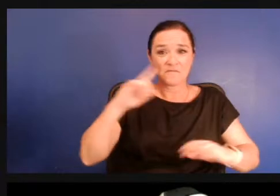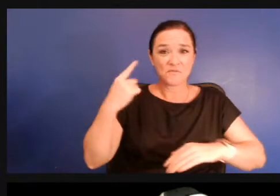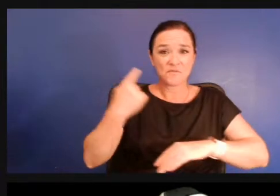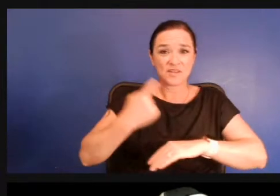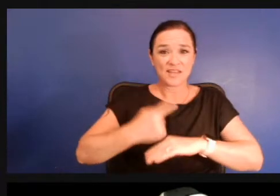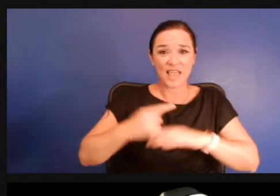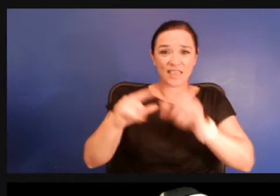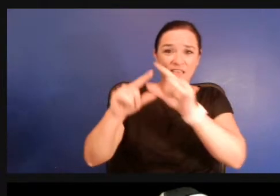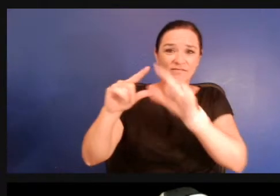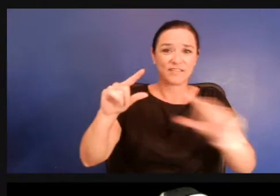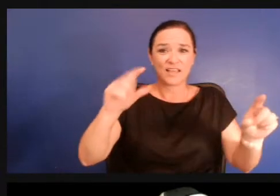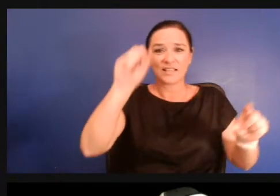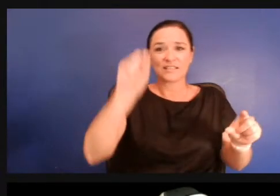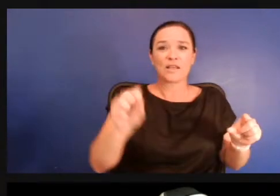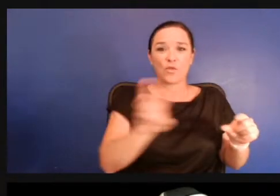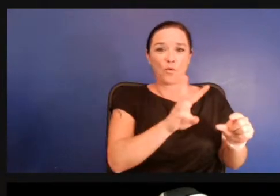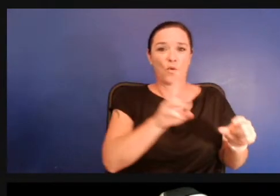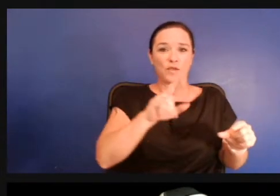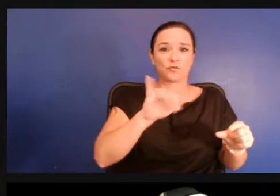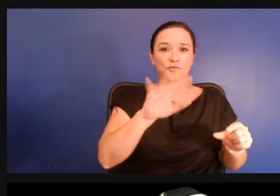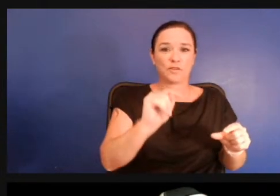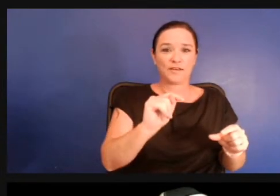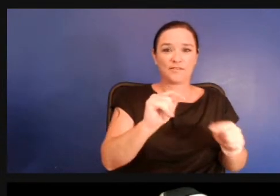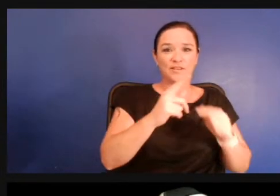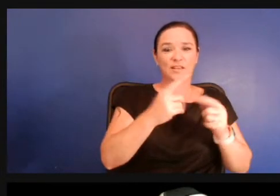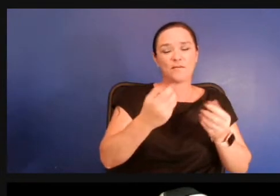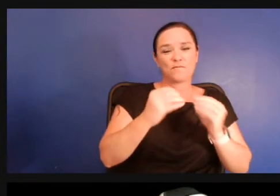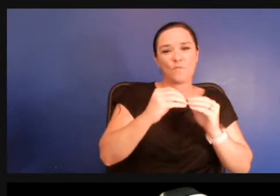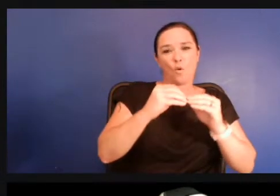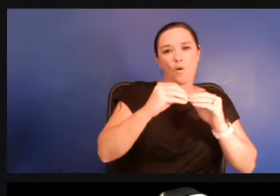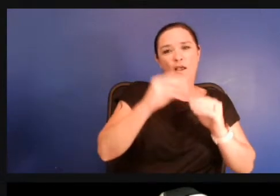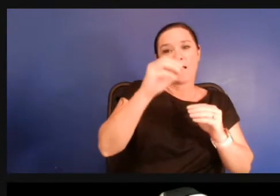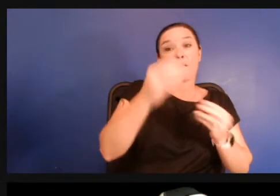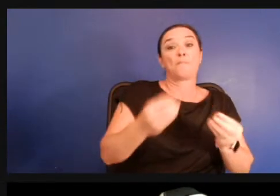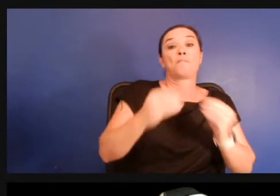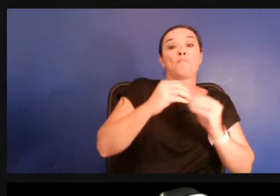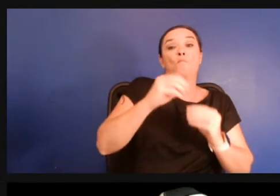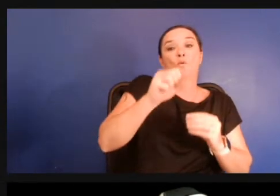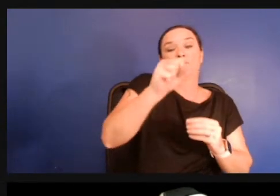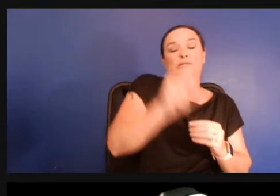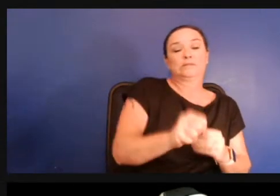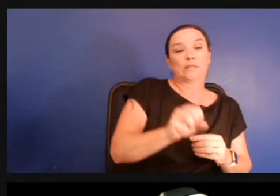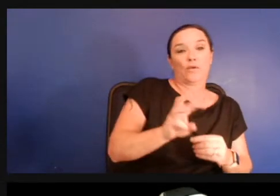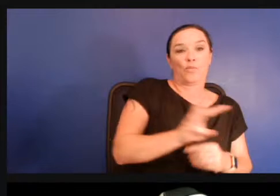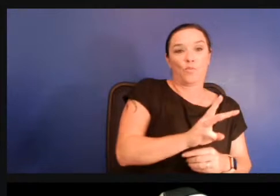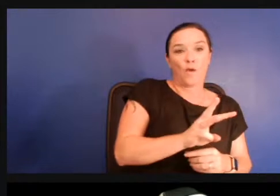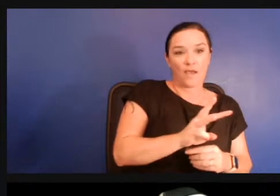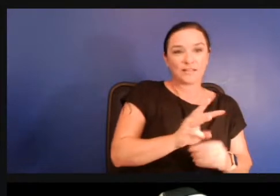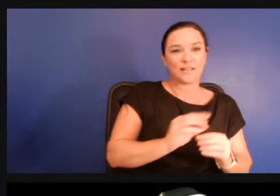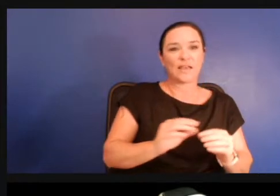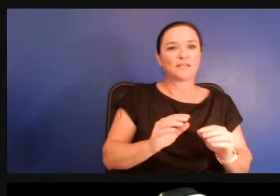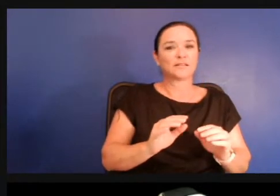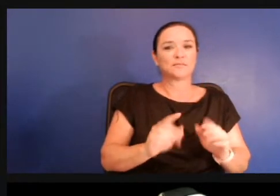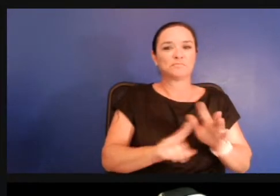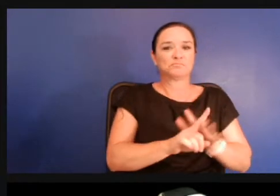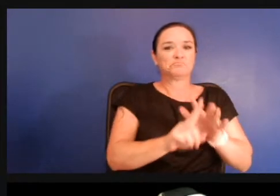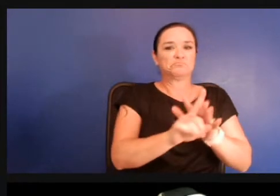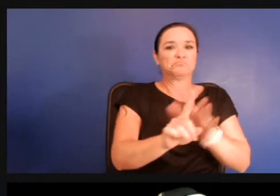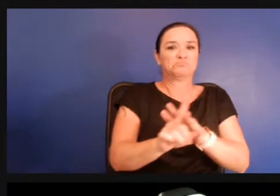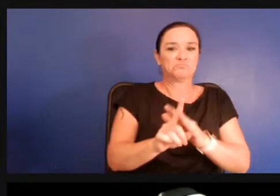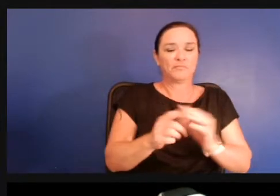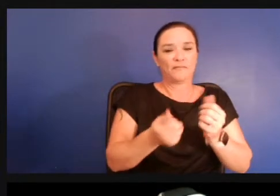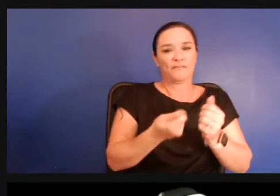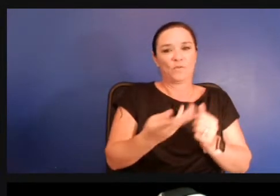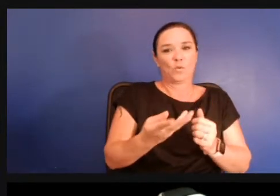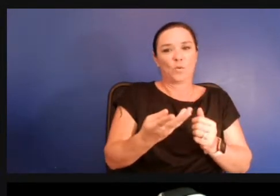southwest rift. And really it's this further southwest section that's still flaring up a little bit. That was the last to activate and